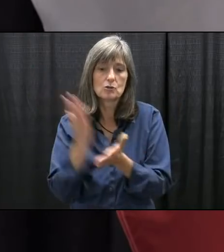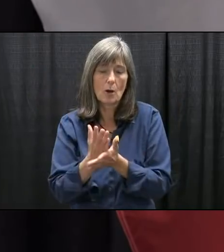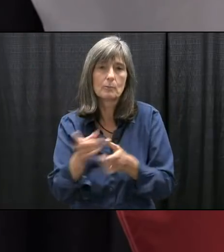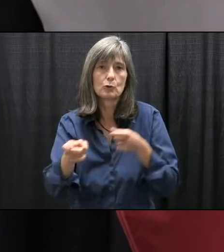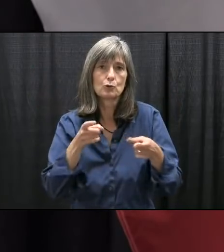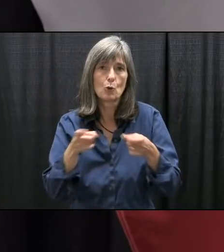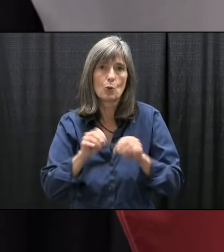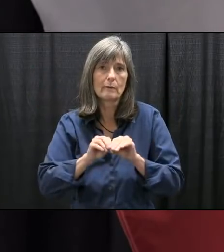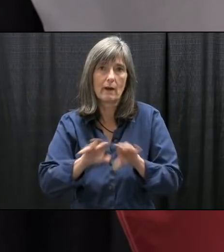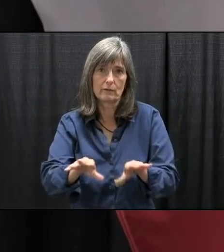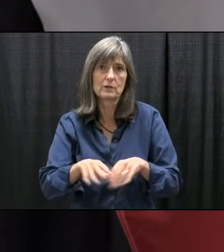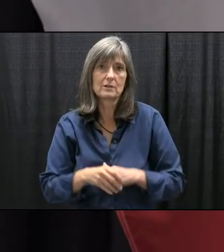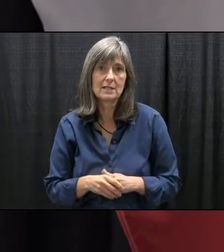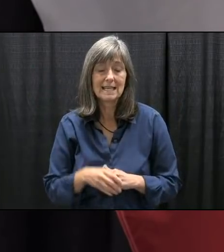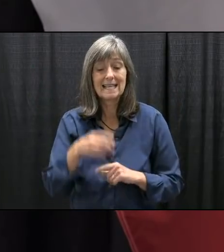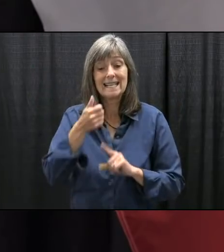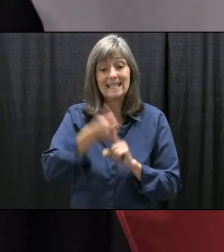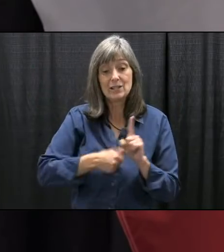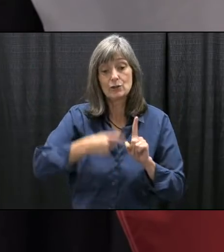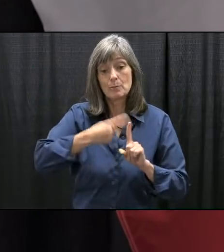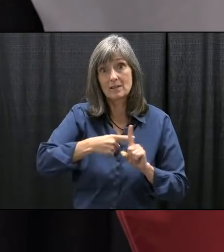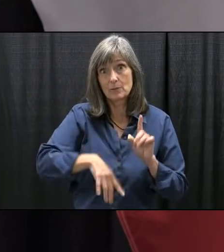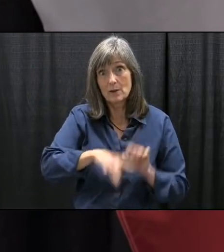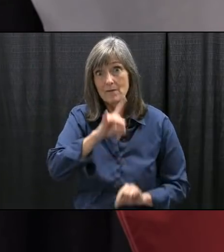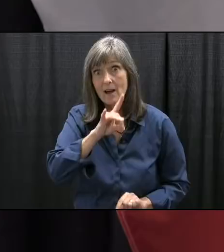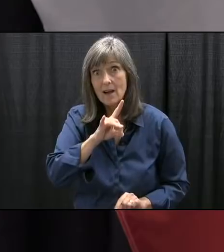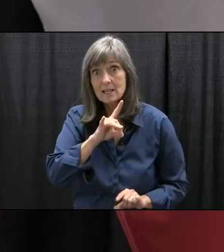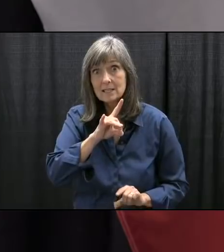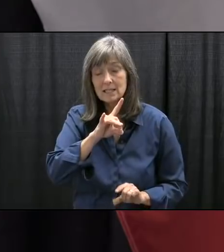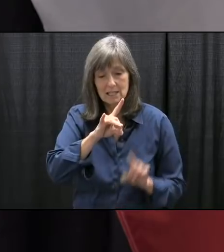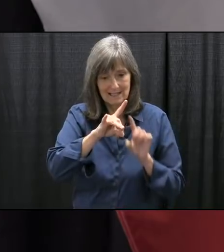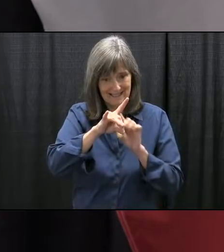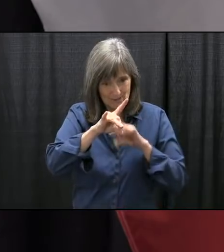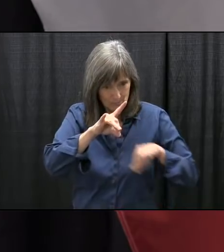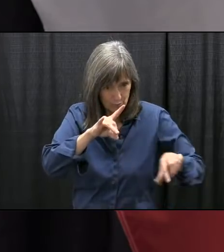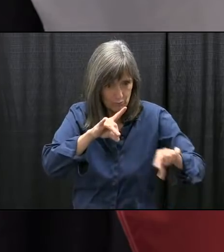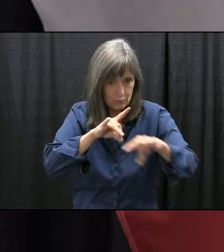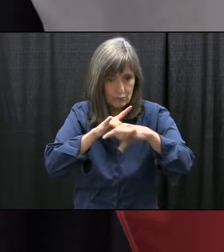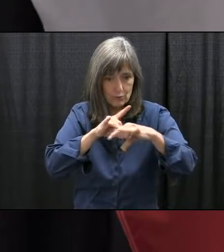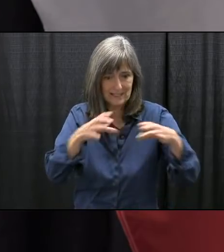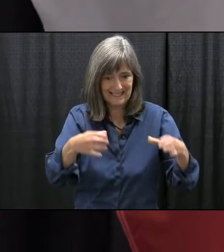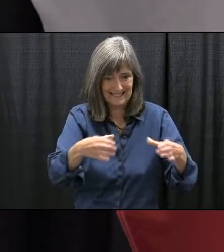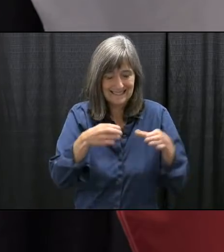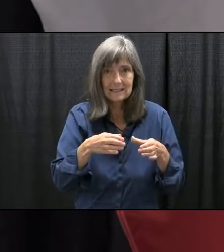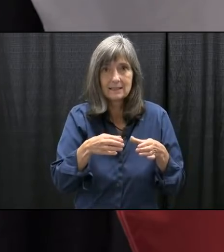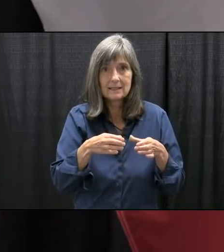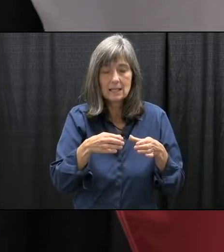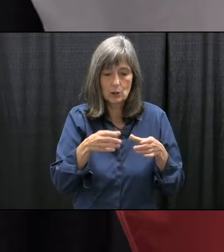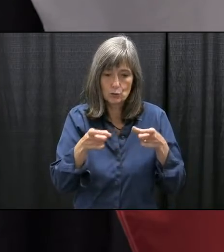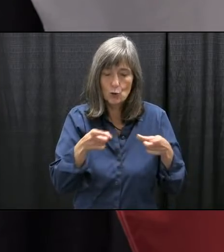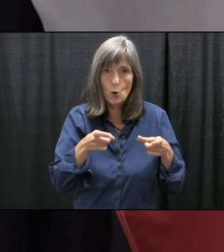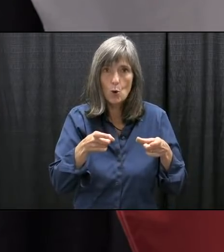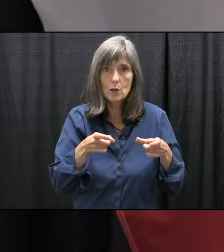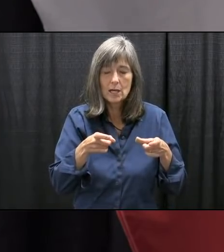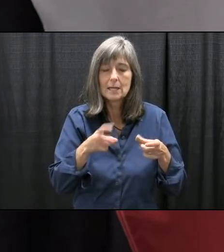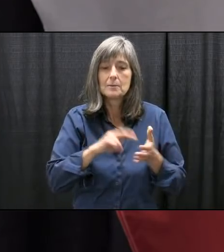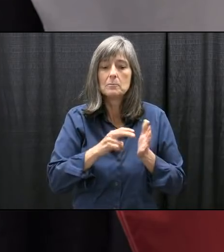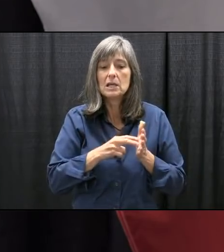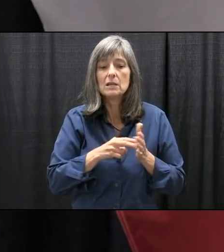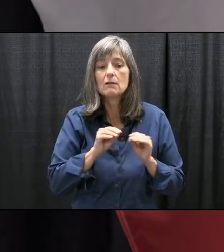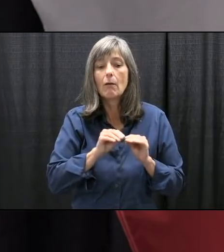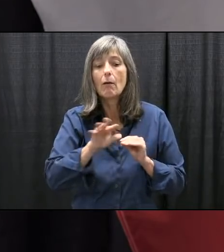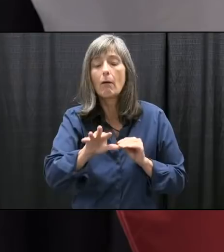virus, because as we know, every case that we find and every tight circle that we can draw around it in terms of contact is every